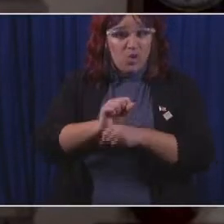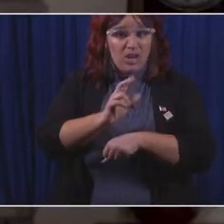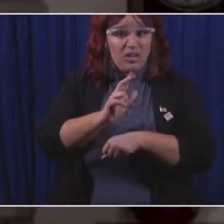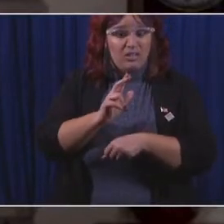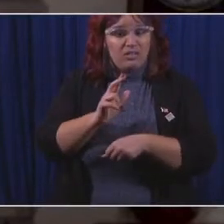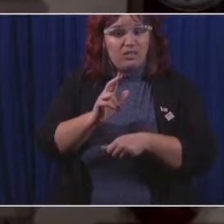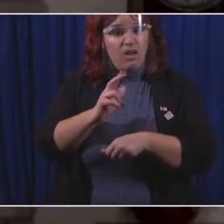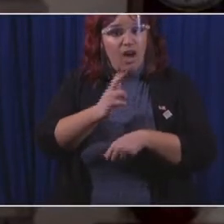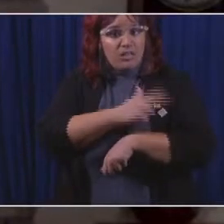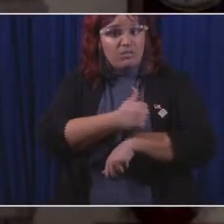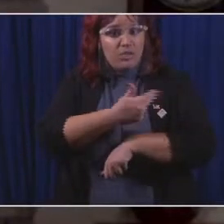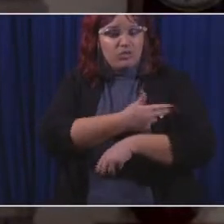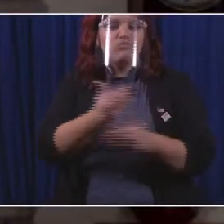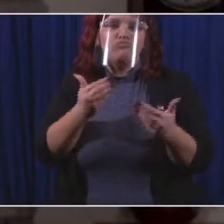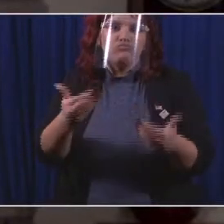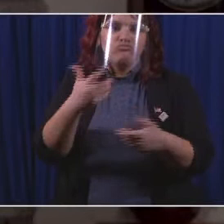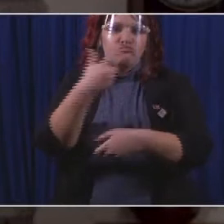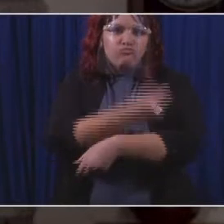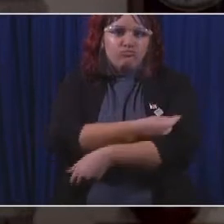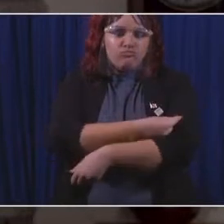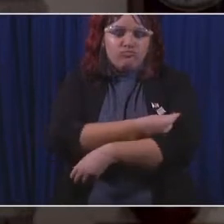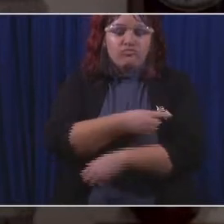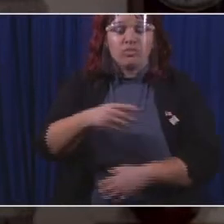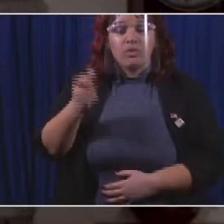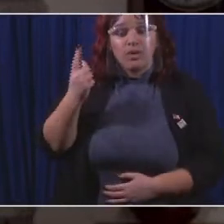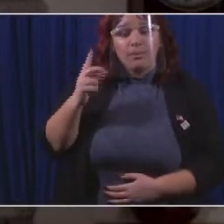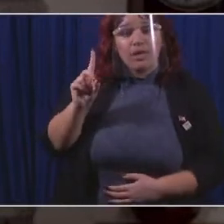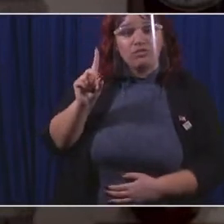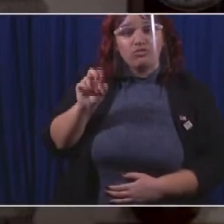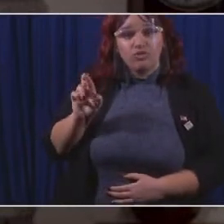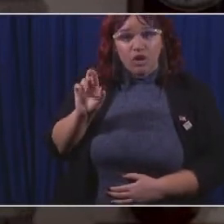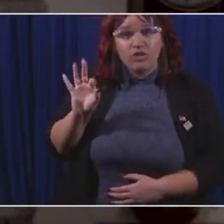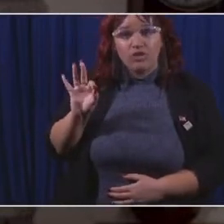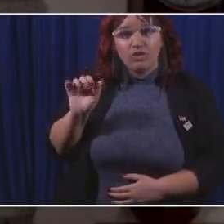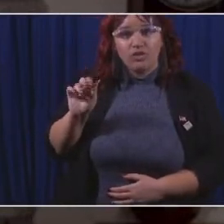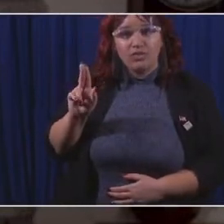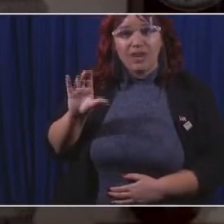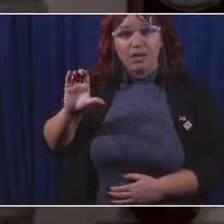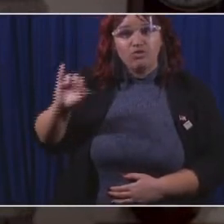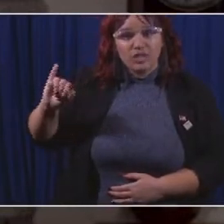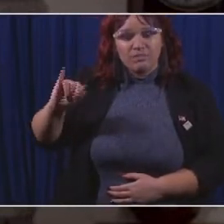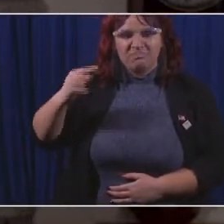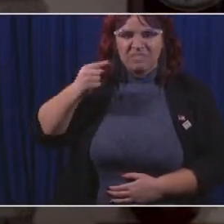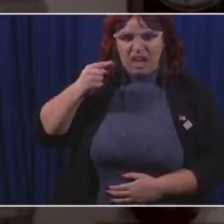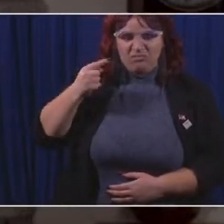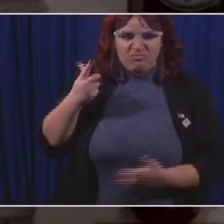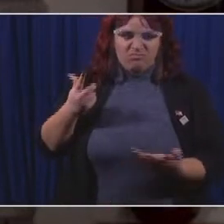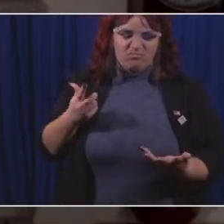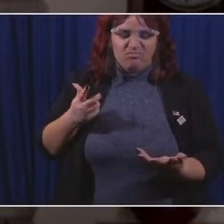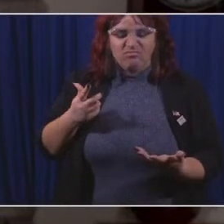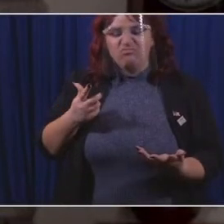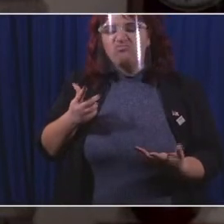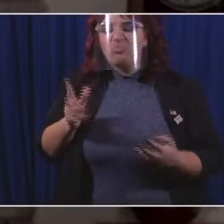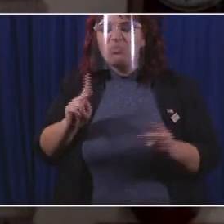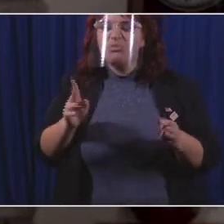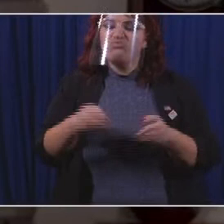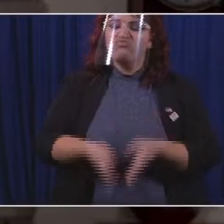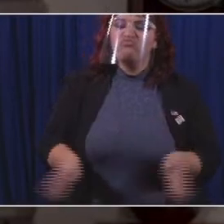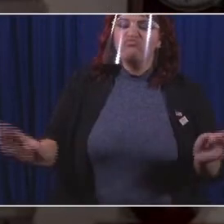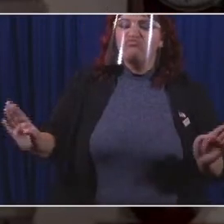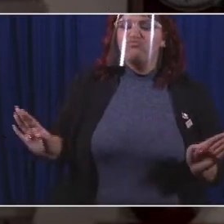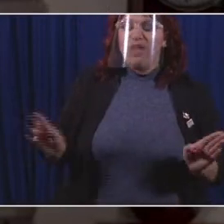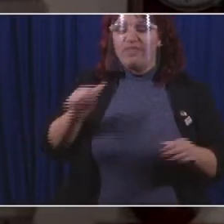believes the general public will be getting it by March or April. Have you been involved in those types of conversations and believe